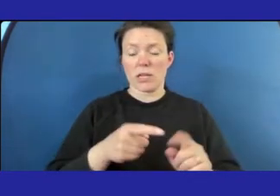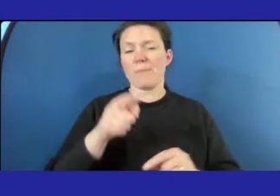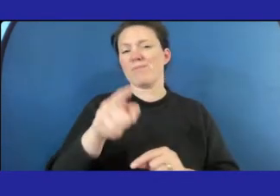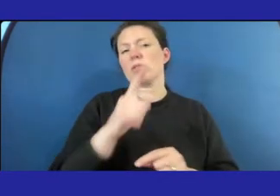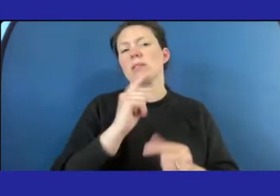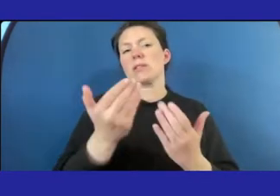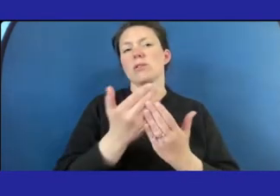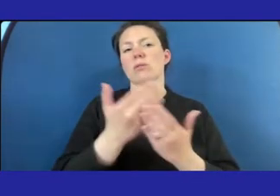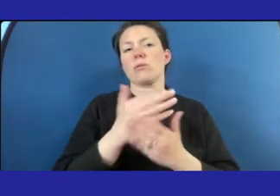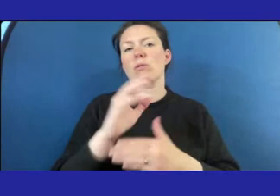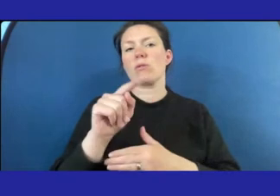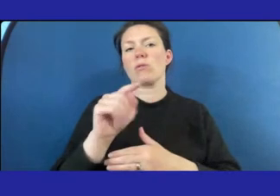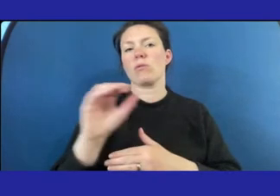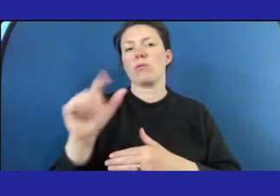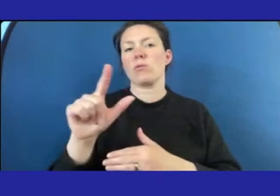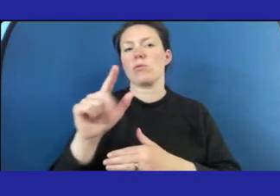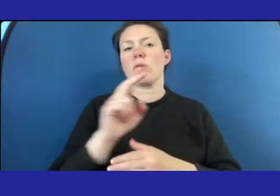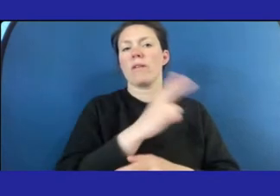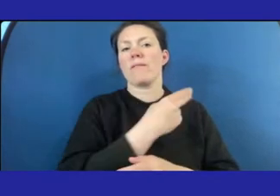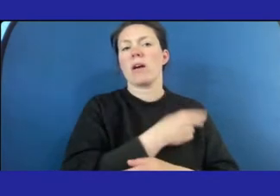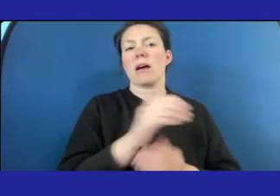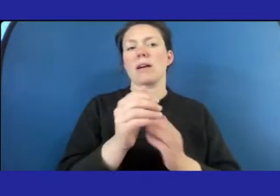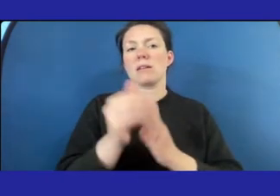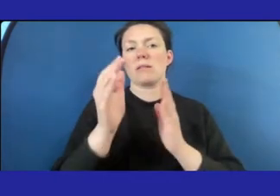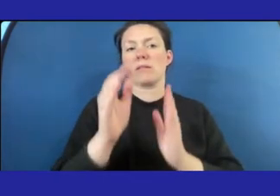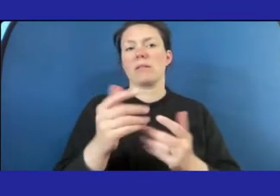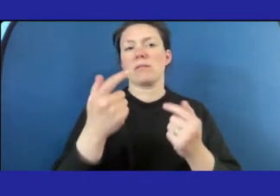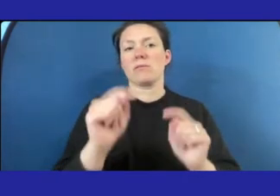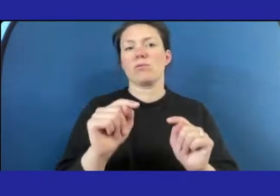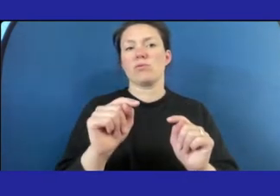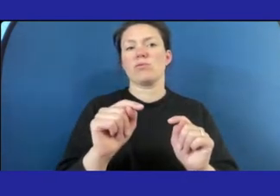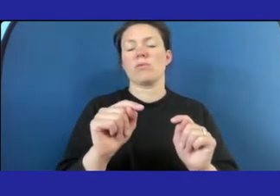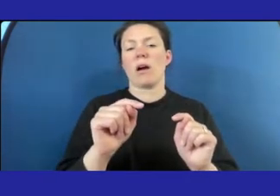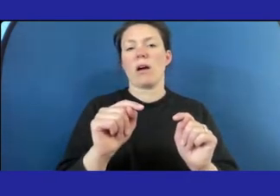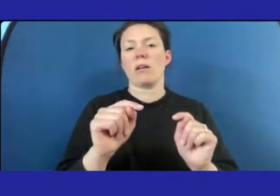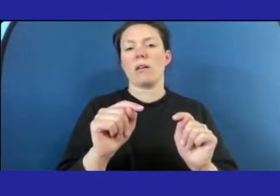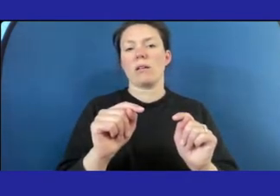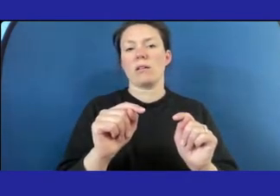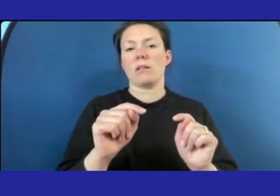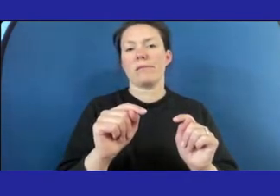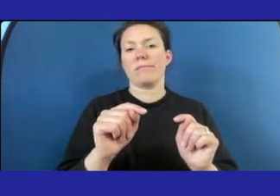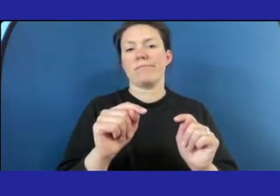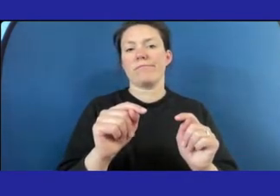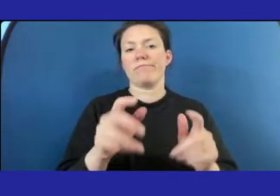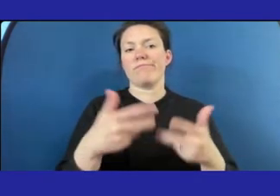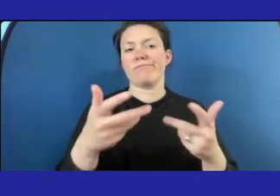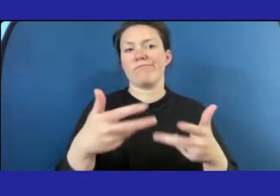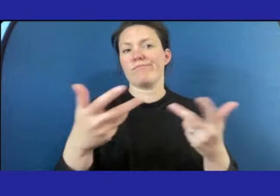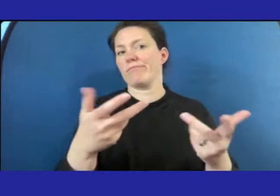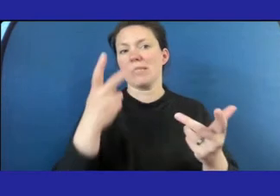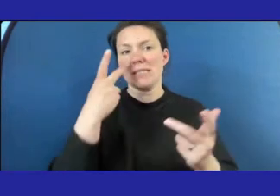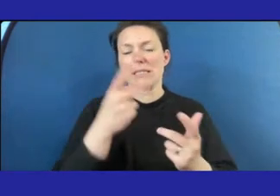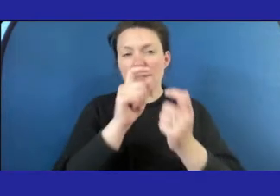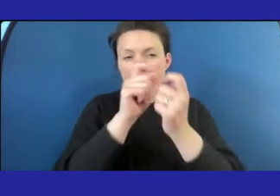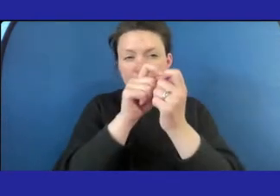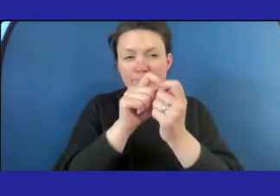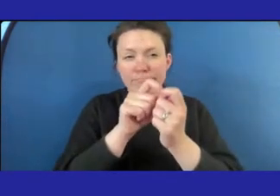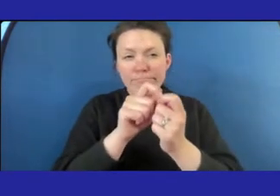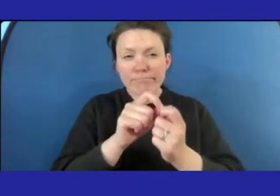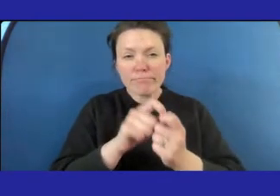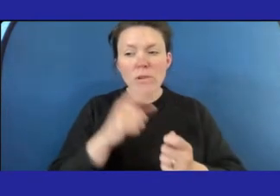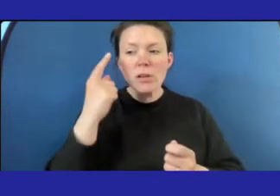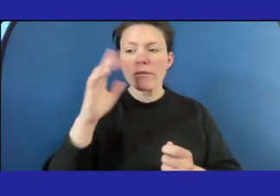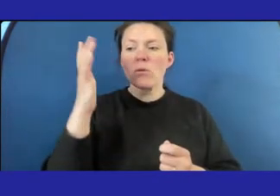tool for hospital leadership to try to get into the nitty details of why